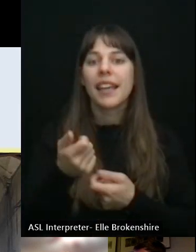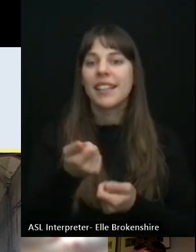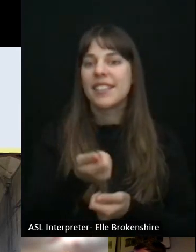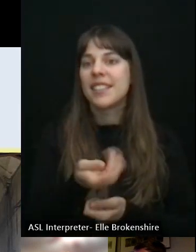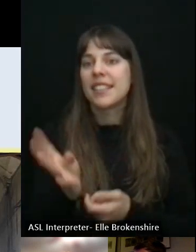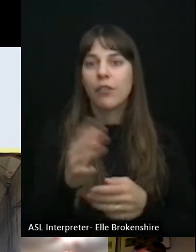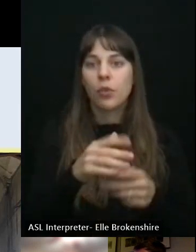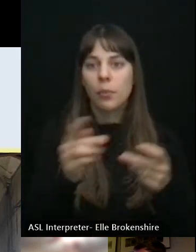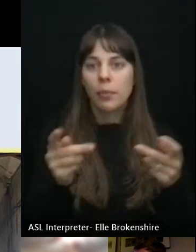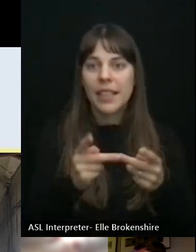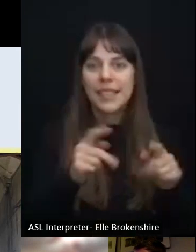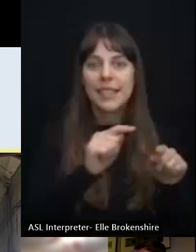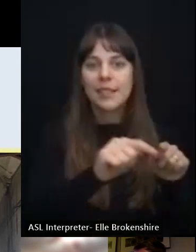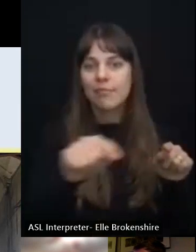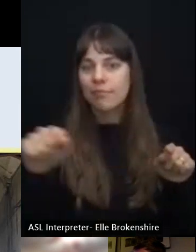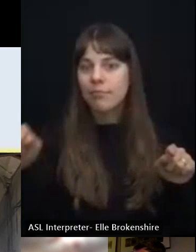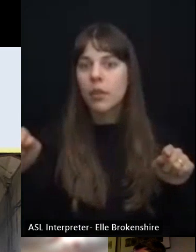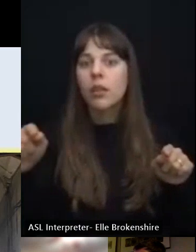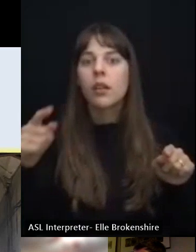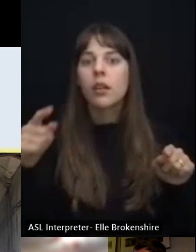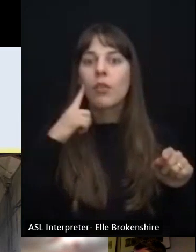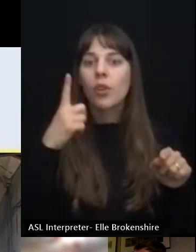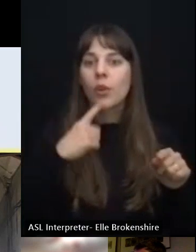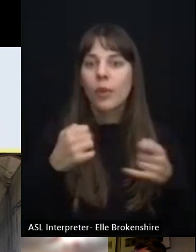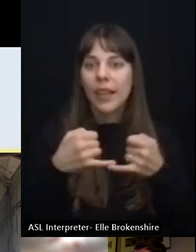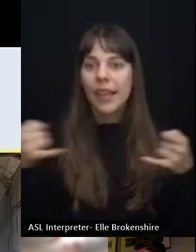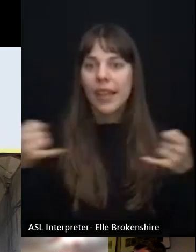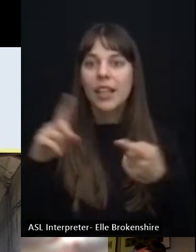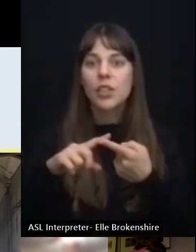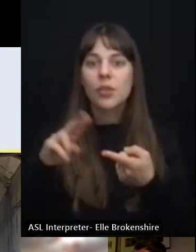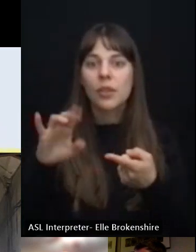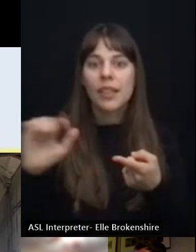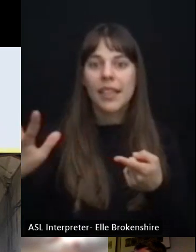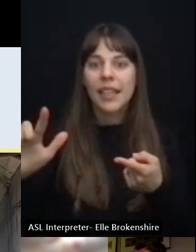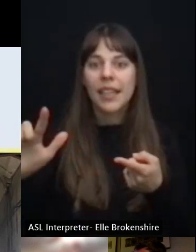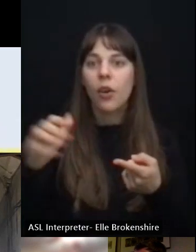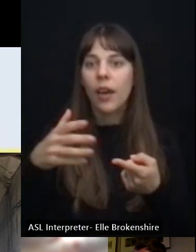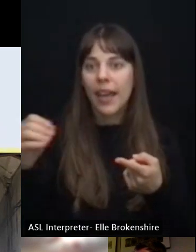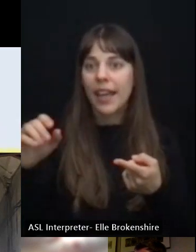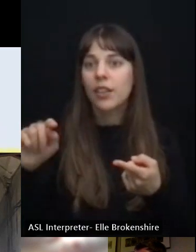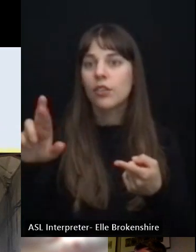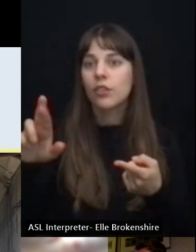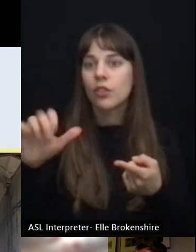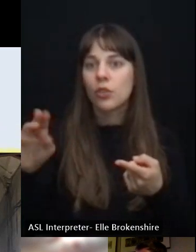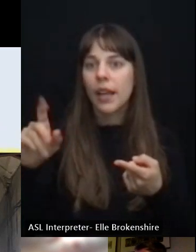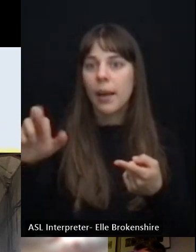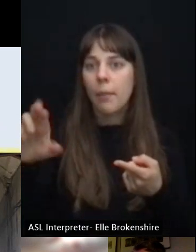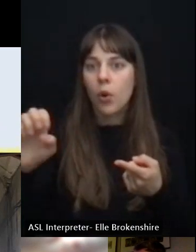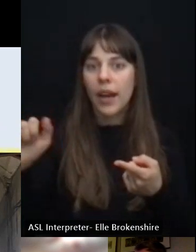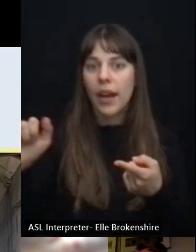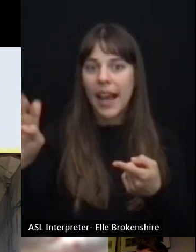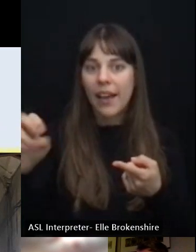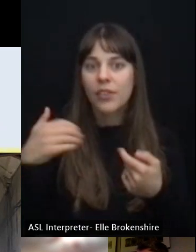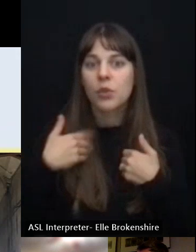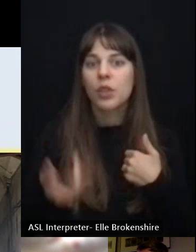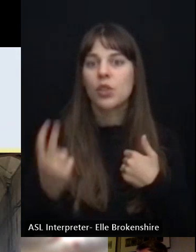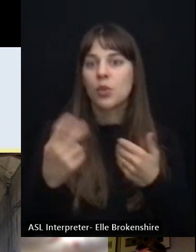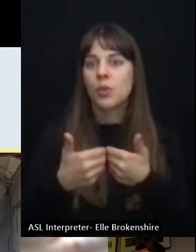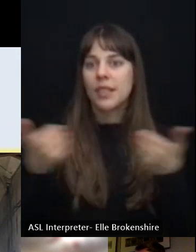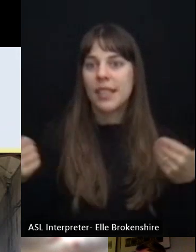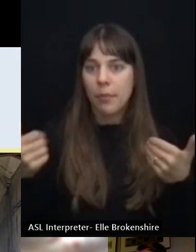Line, Neald and Traymore Avenue crossover switch tie replacement. So it's 2 separate projects there. And then there was a Kelton